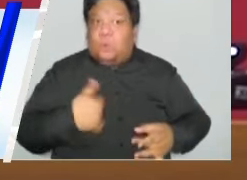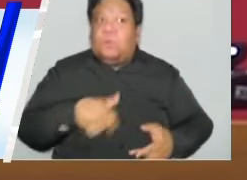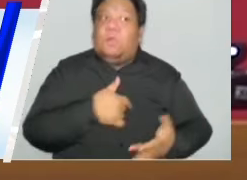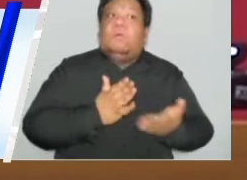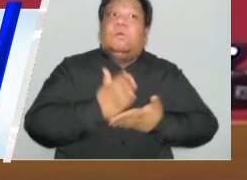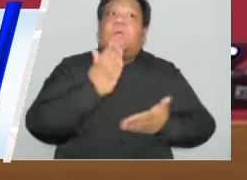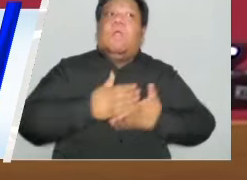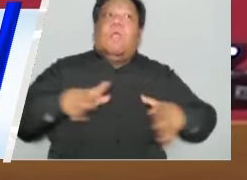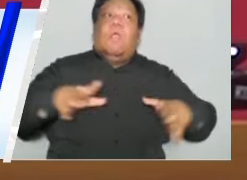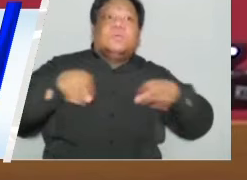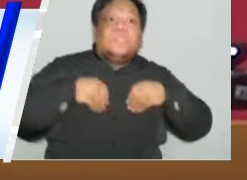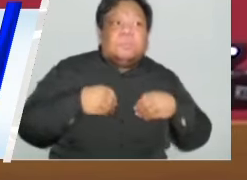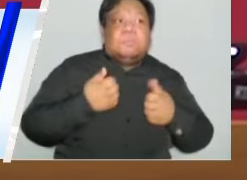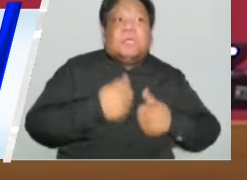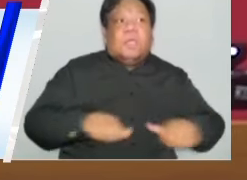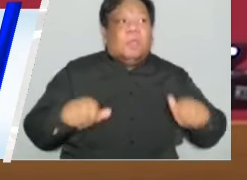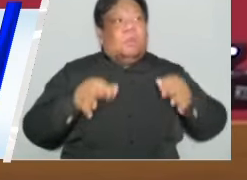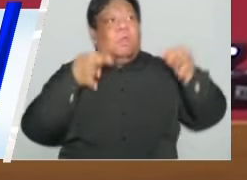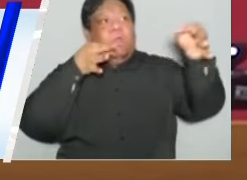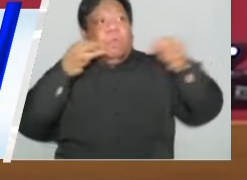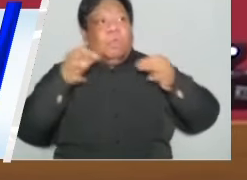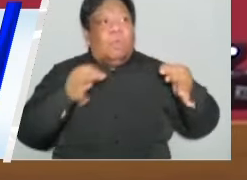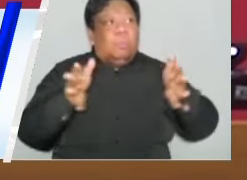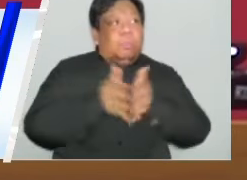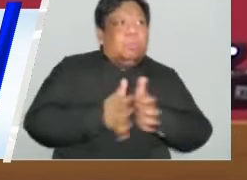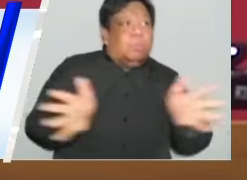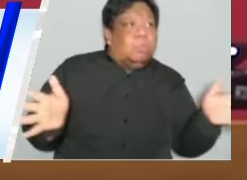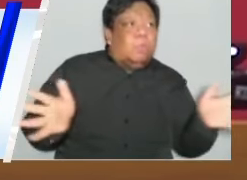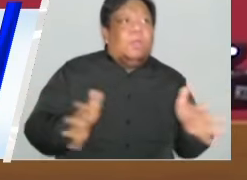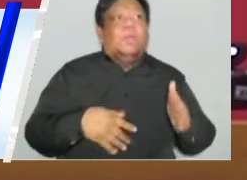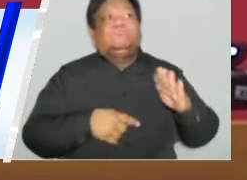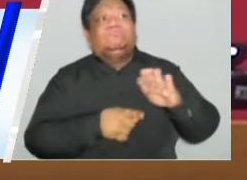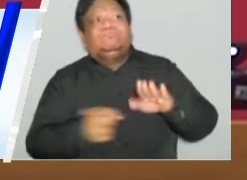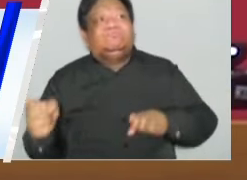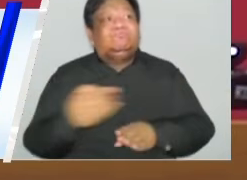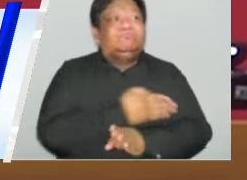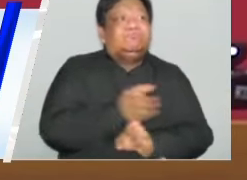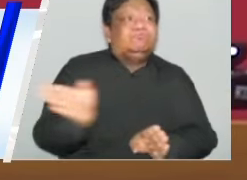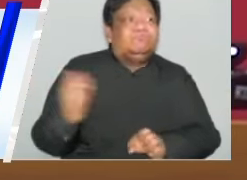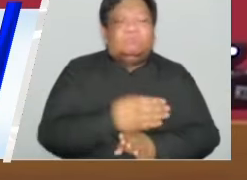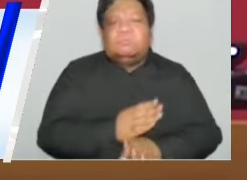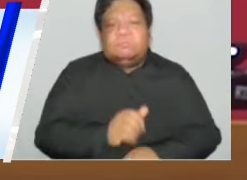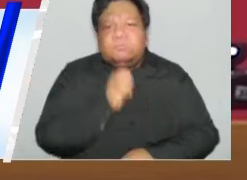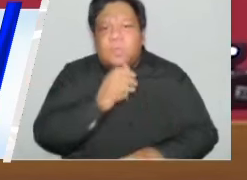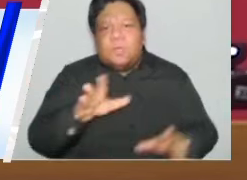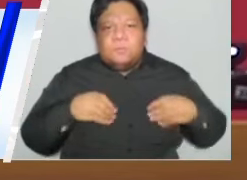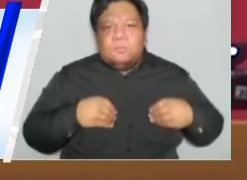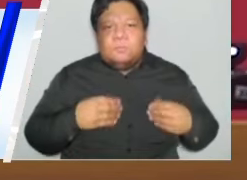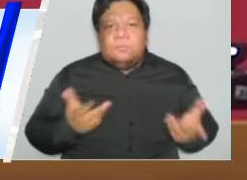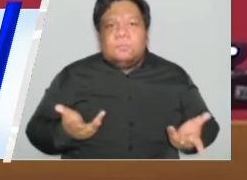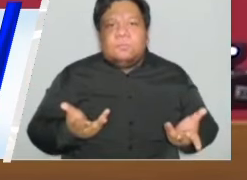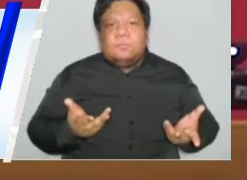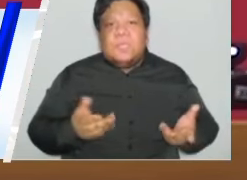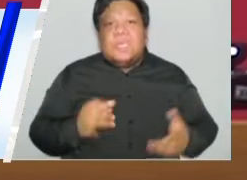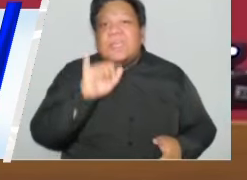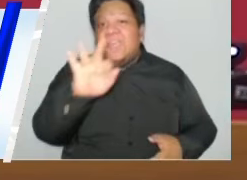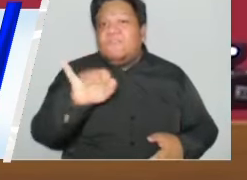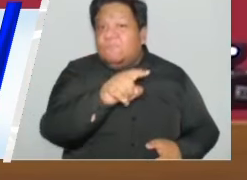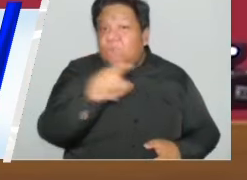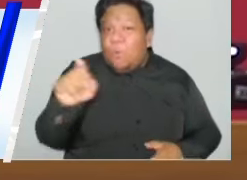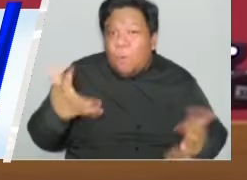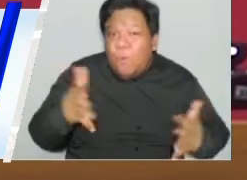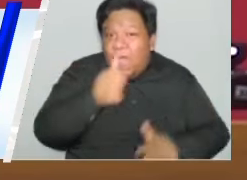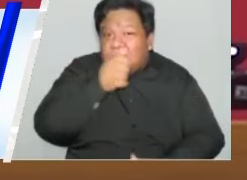vague explanations and evasive responses. Kung wala kang itinatago, bakit hindi sagutin ang